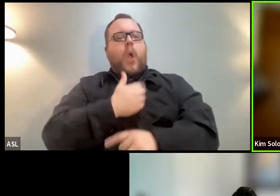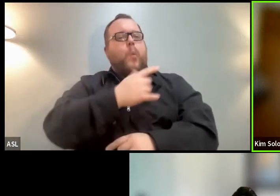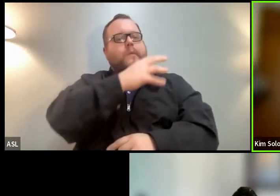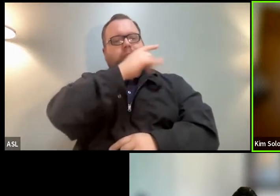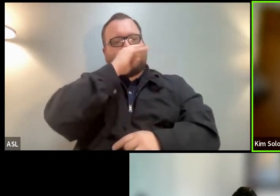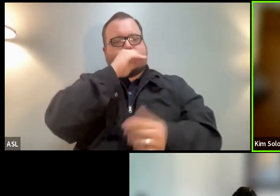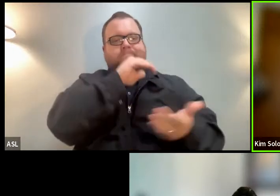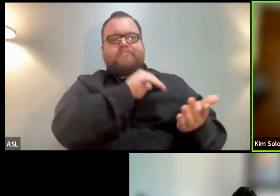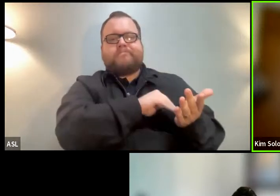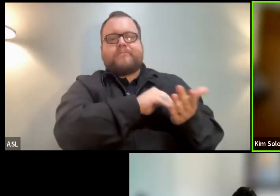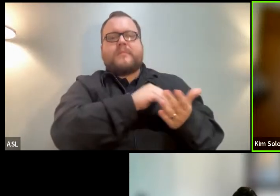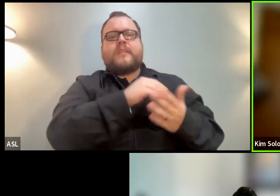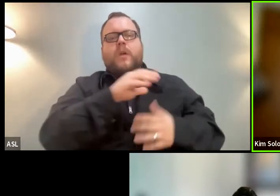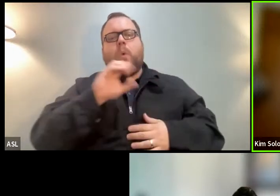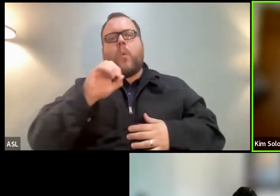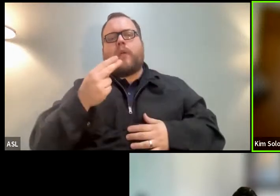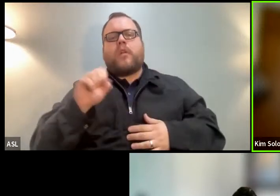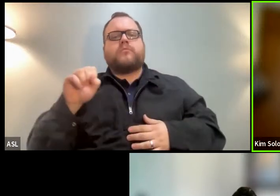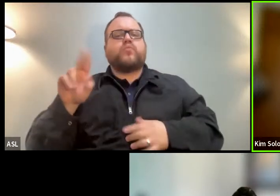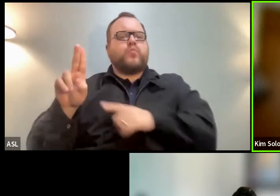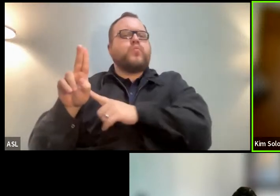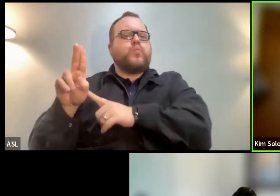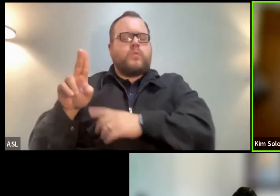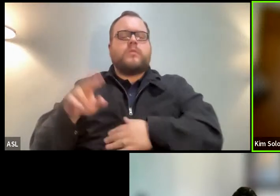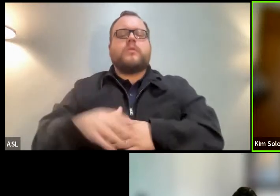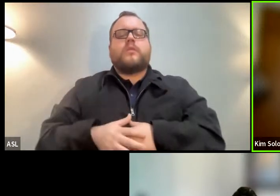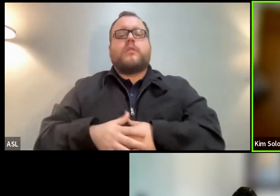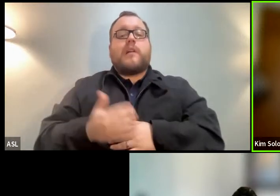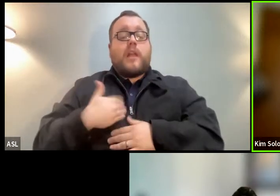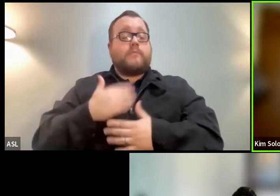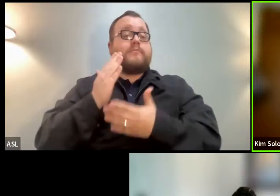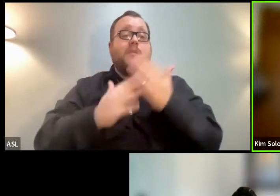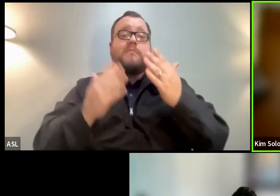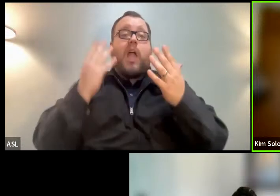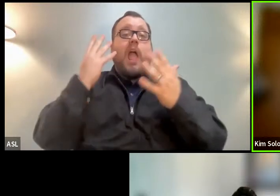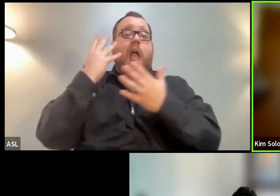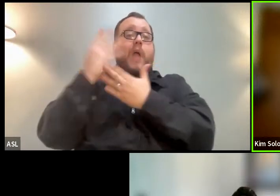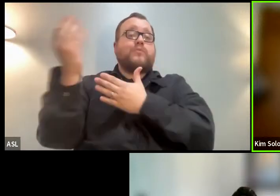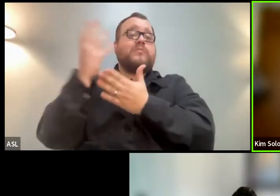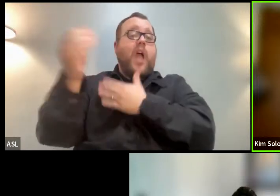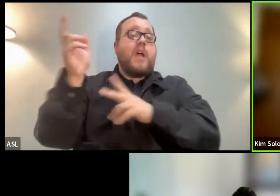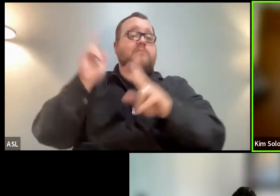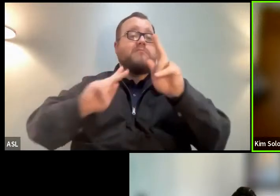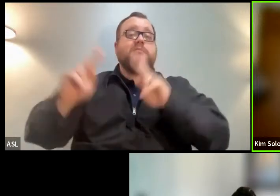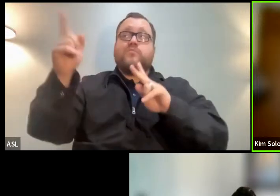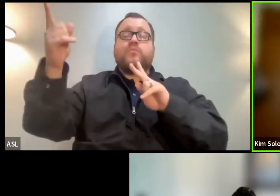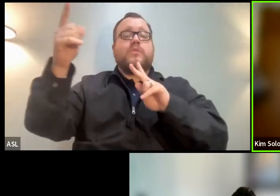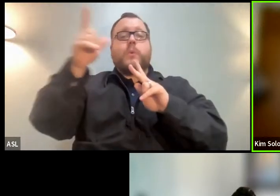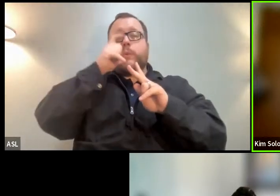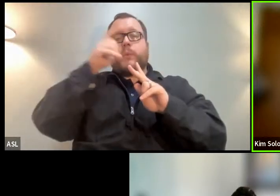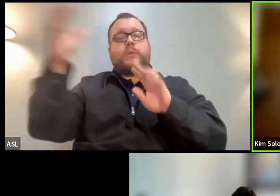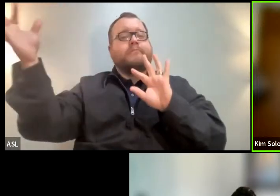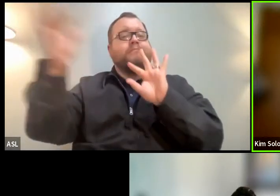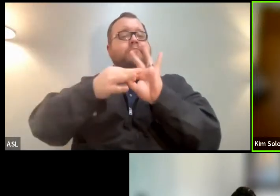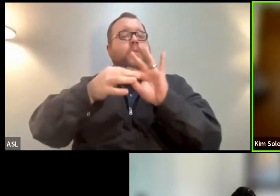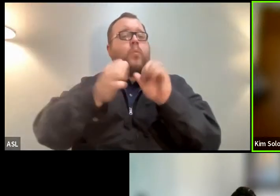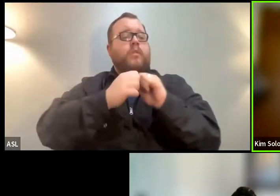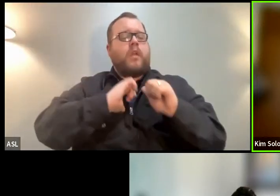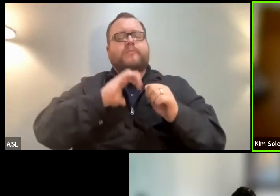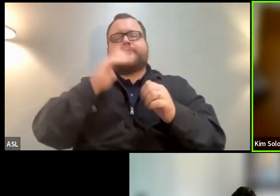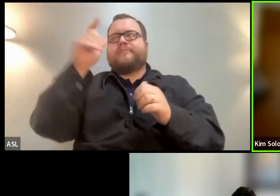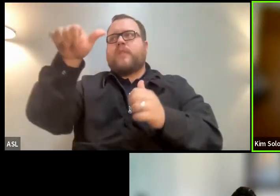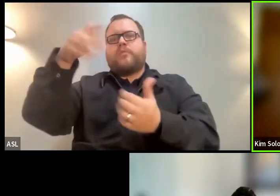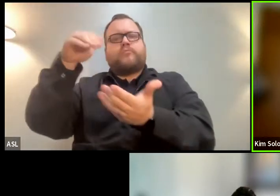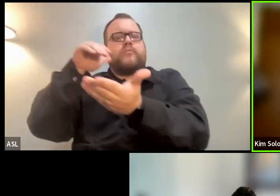at OHSU. We do have some outside connections with medical providers